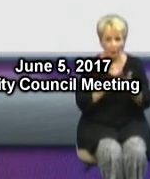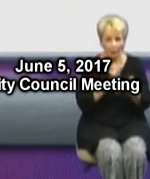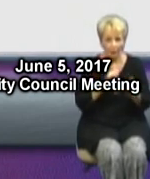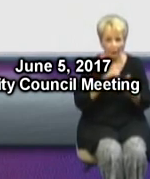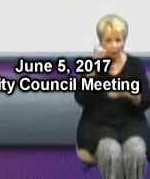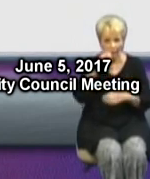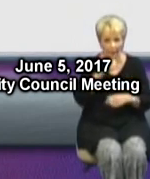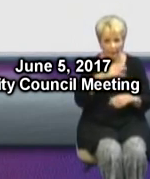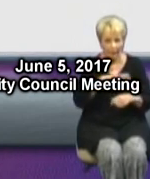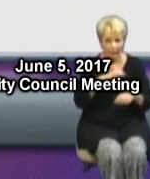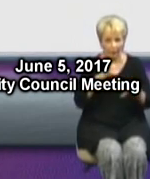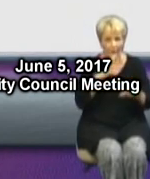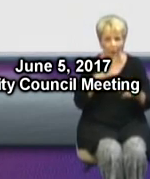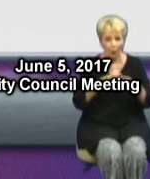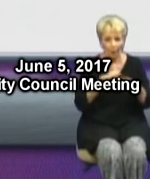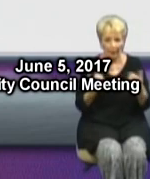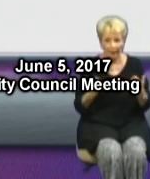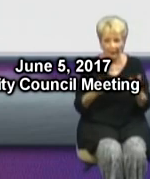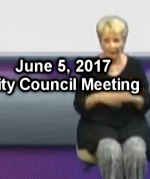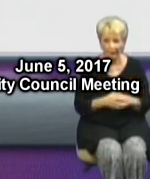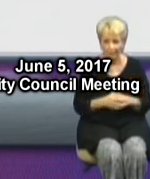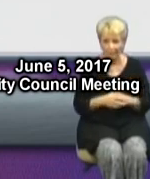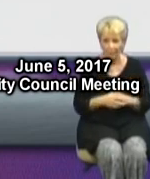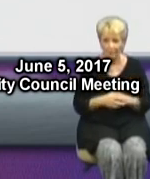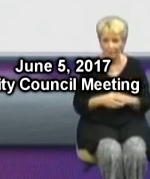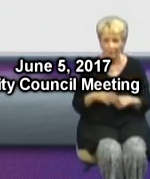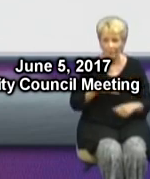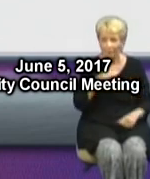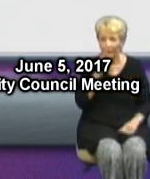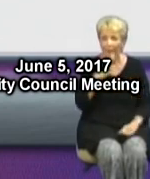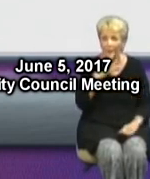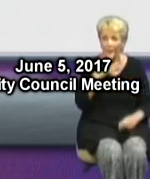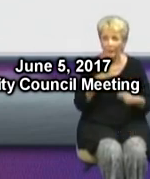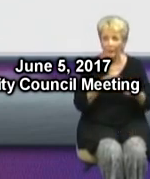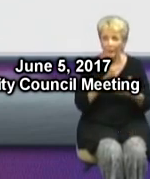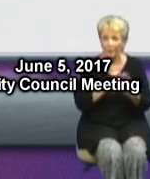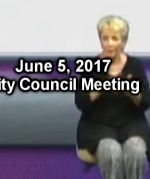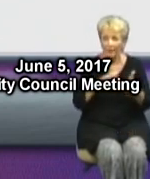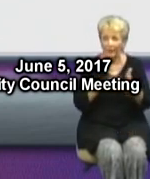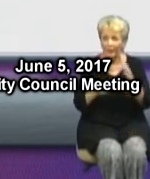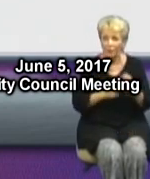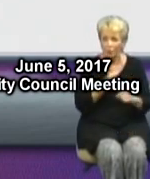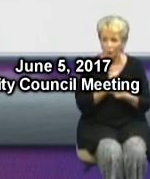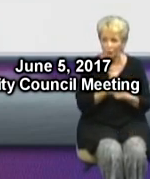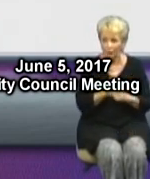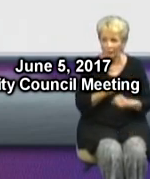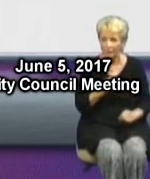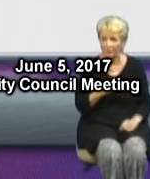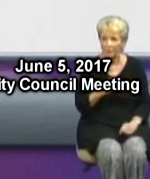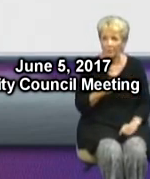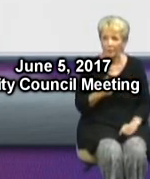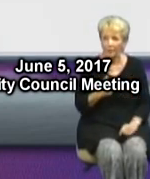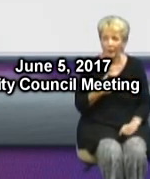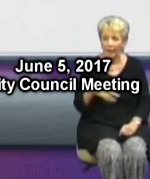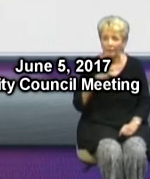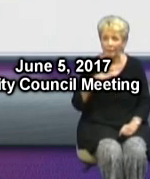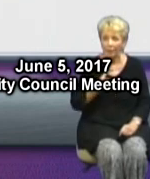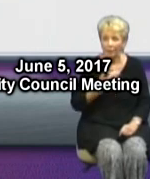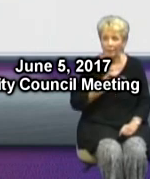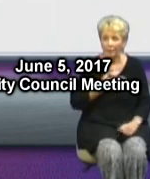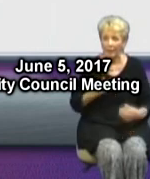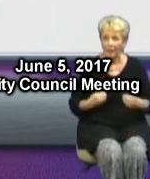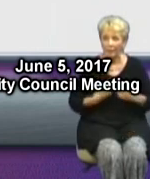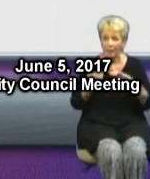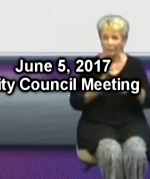crazy lady up there going to talk about? I'm not going to talk about any movie this year. I found my